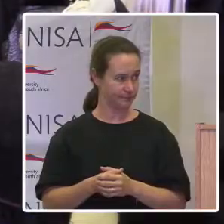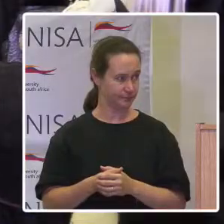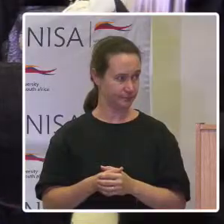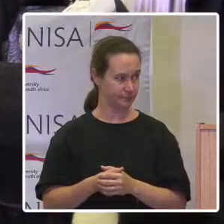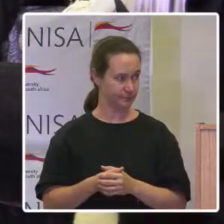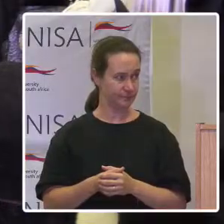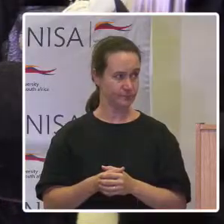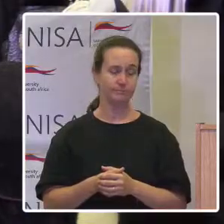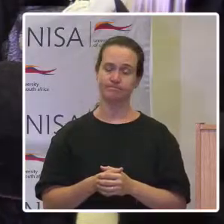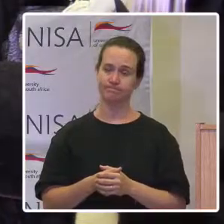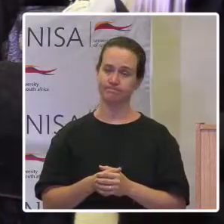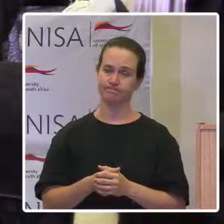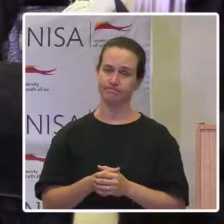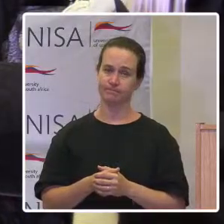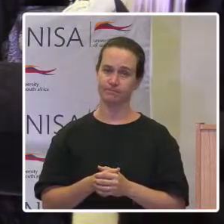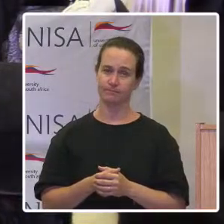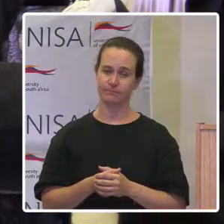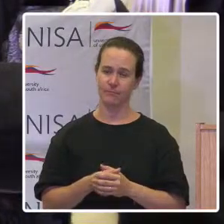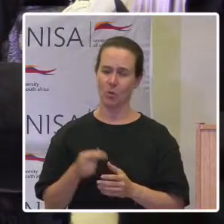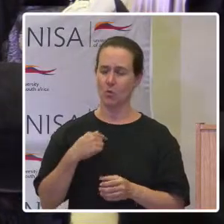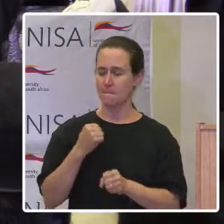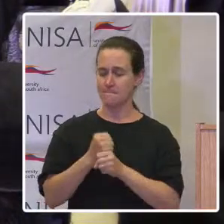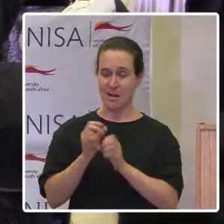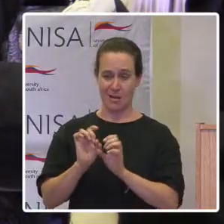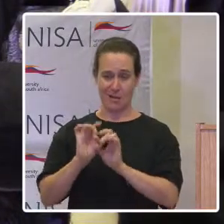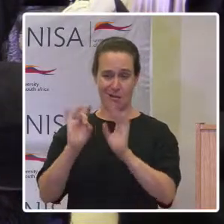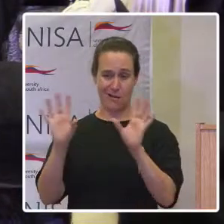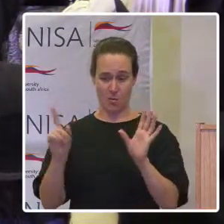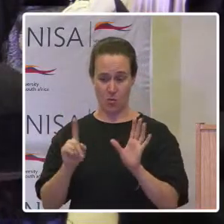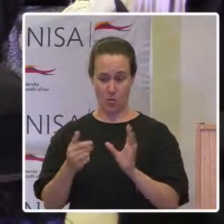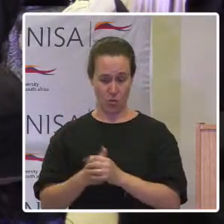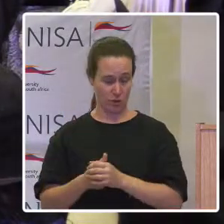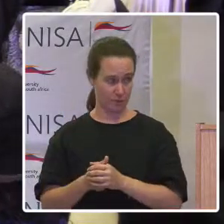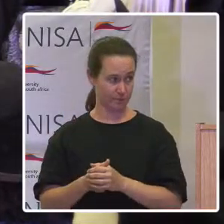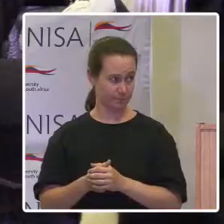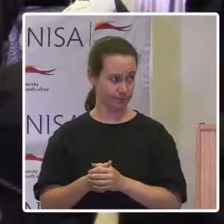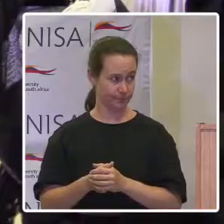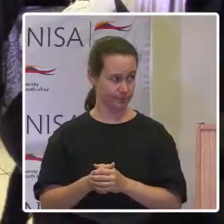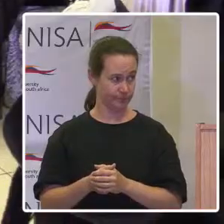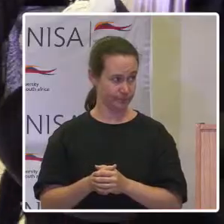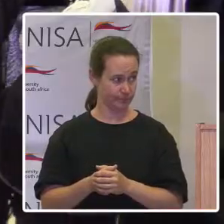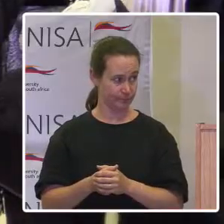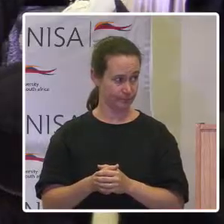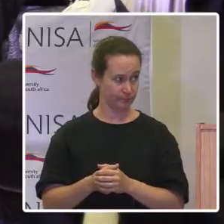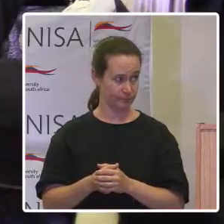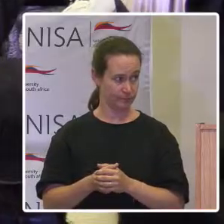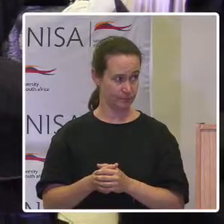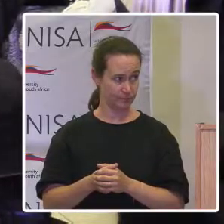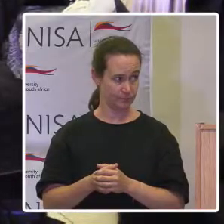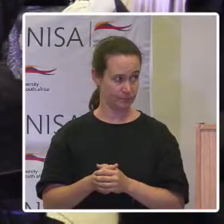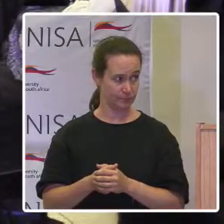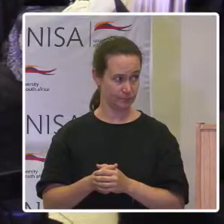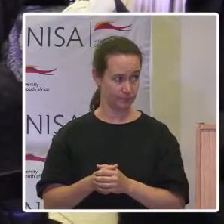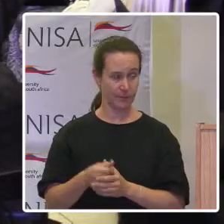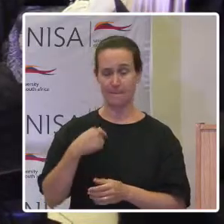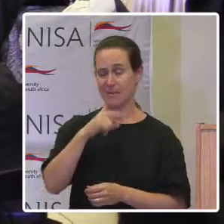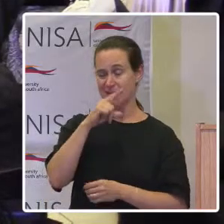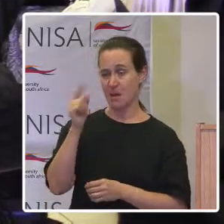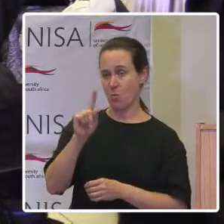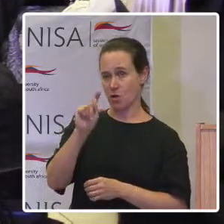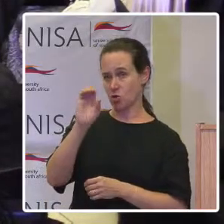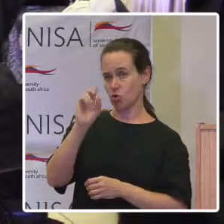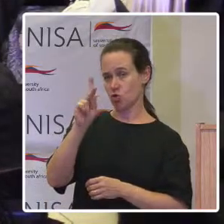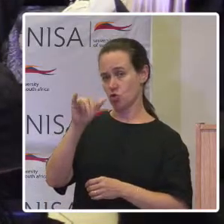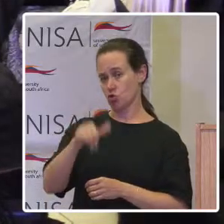So on my end, just to clarify to one of the panelists, I'm Tokyo Maluleke,